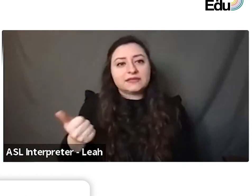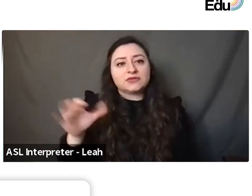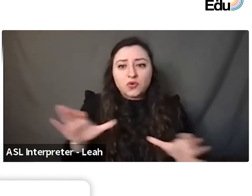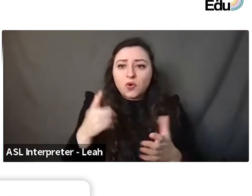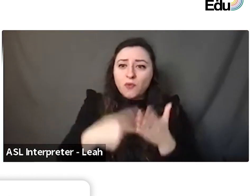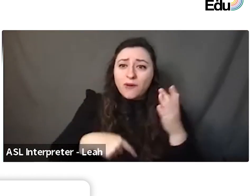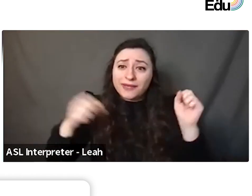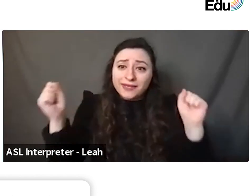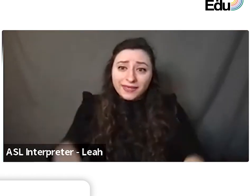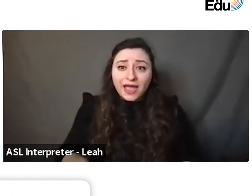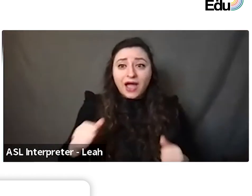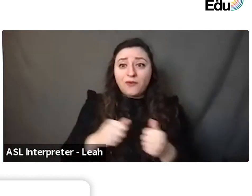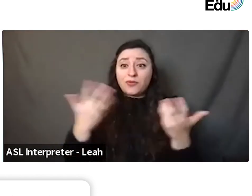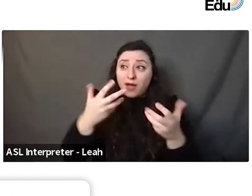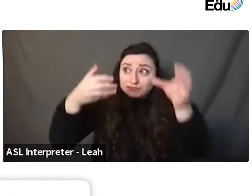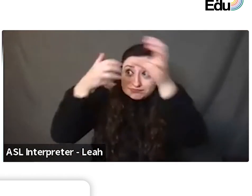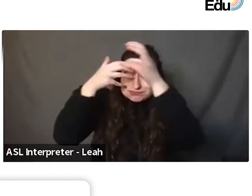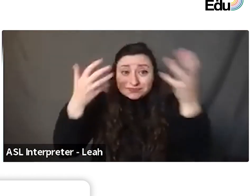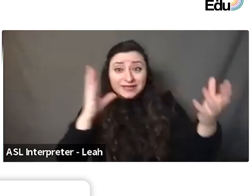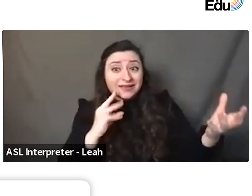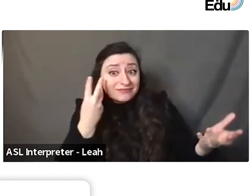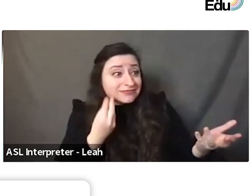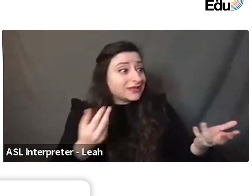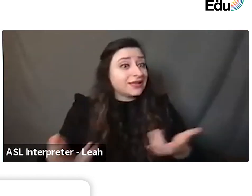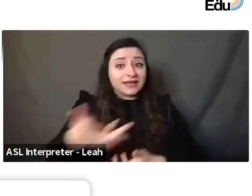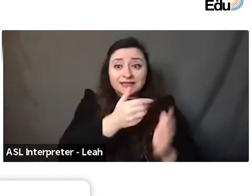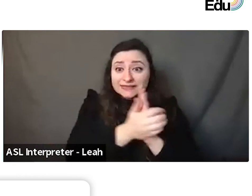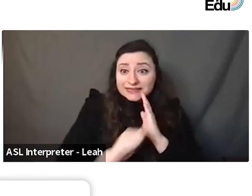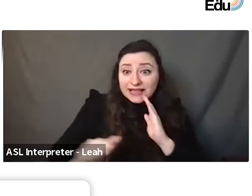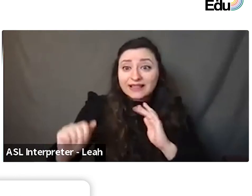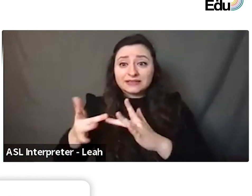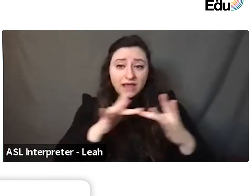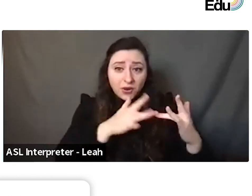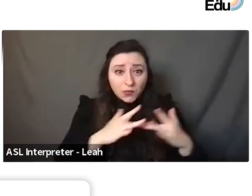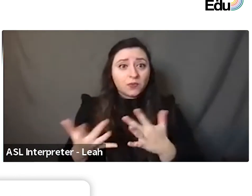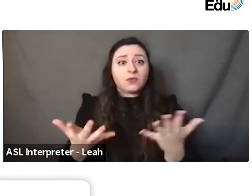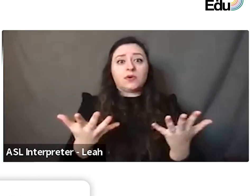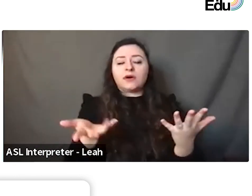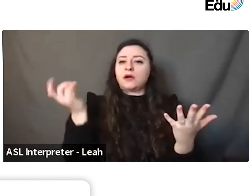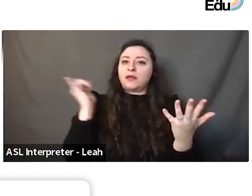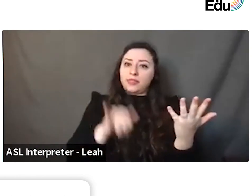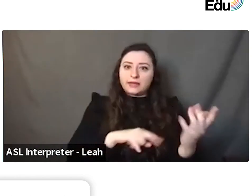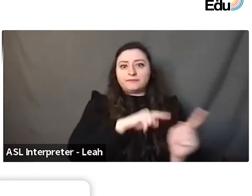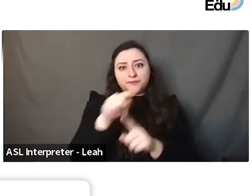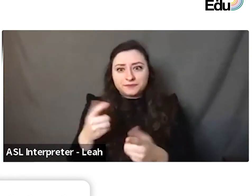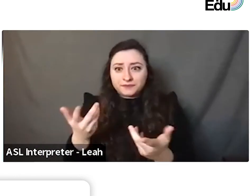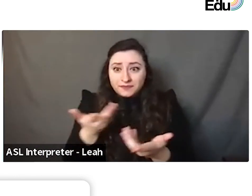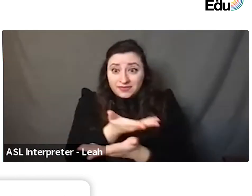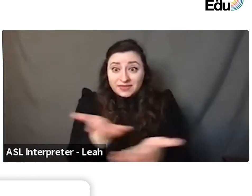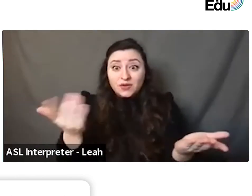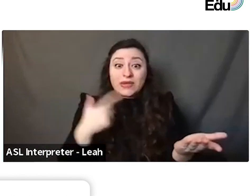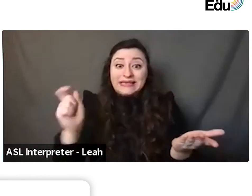can with the knowledge that we have, with the network that we have, with the skills that we have. And again, this goes back to you all. We need